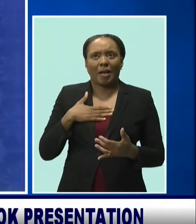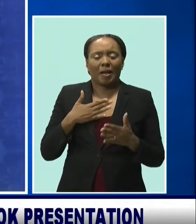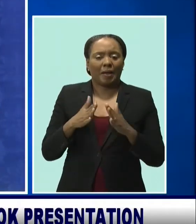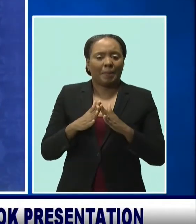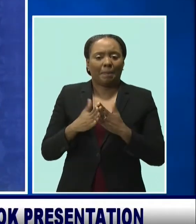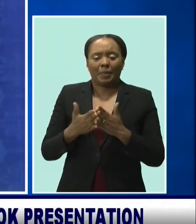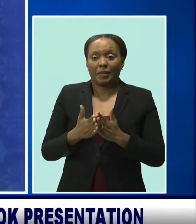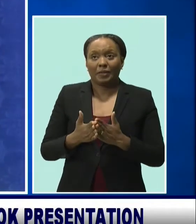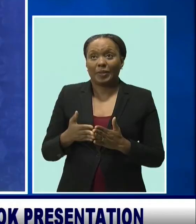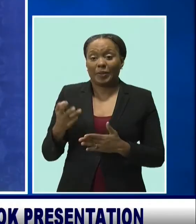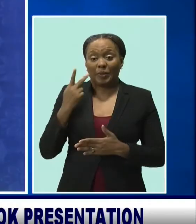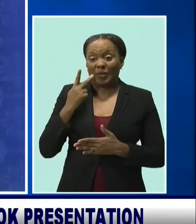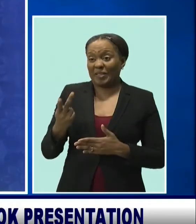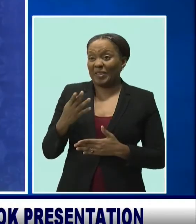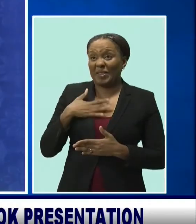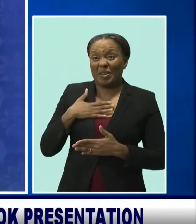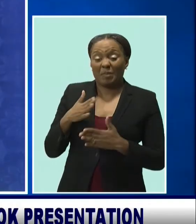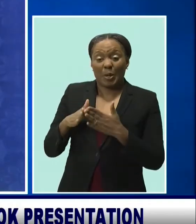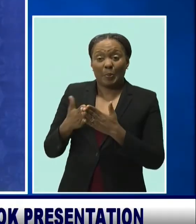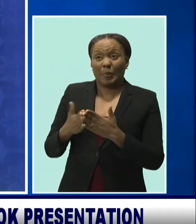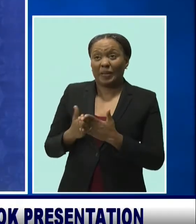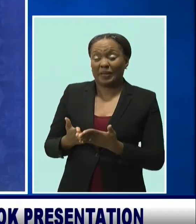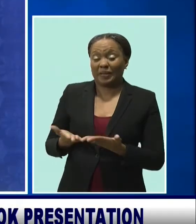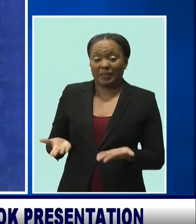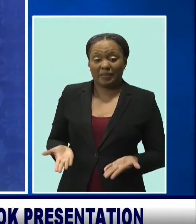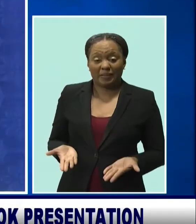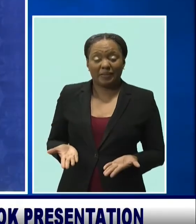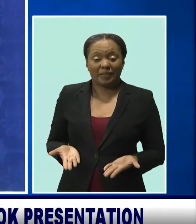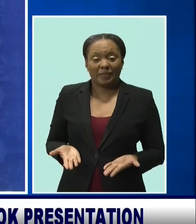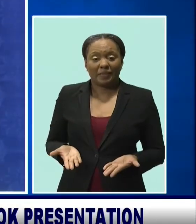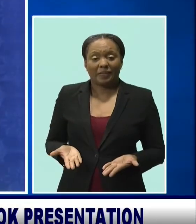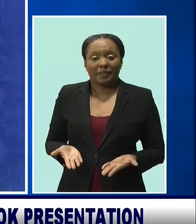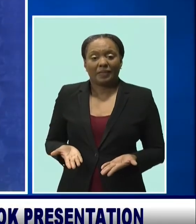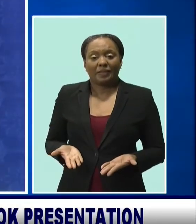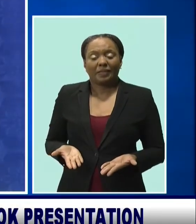by the books you see here. And I also have done